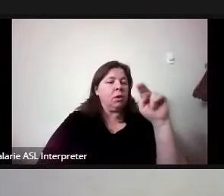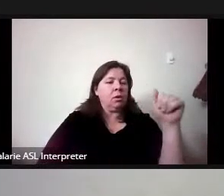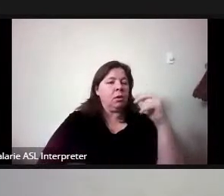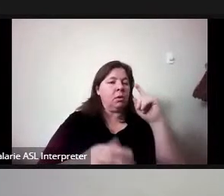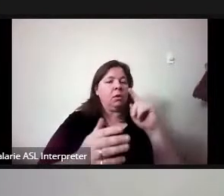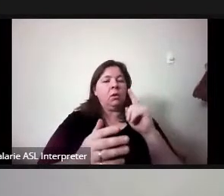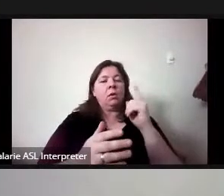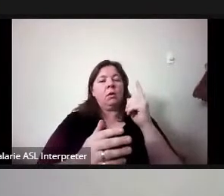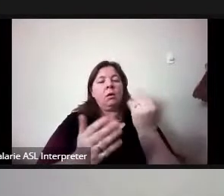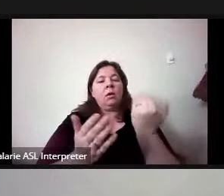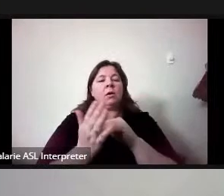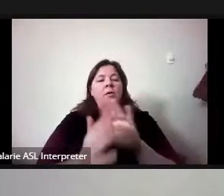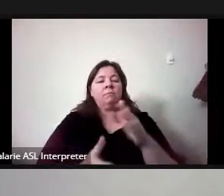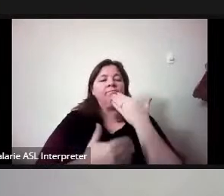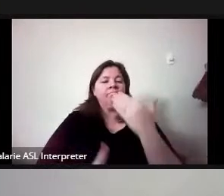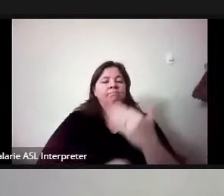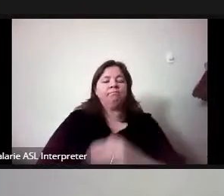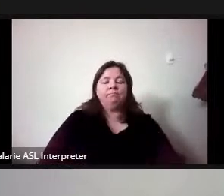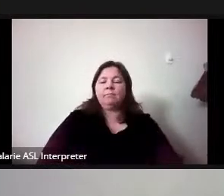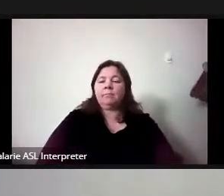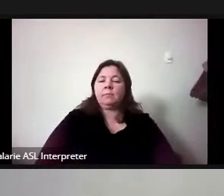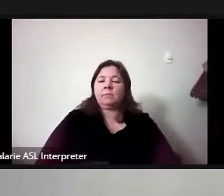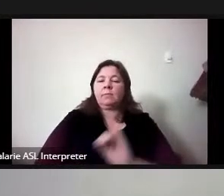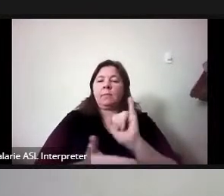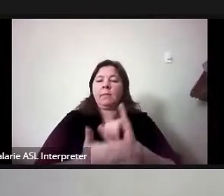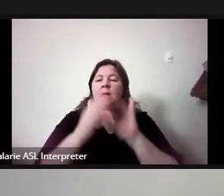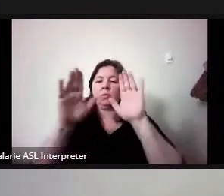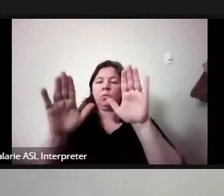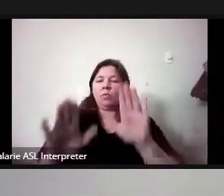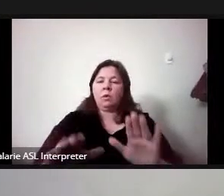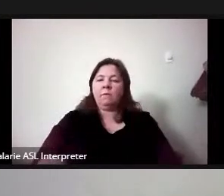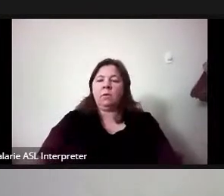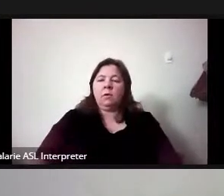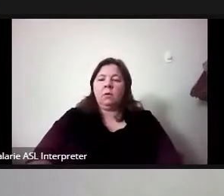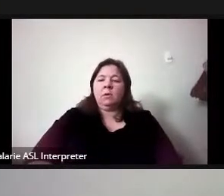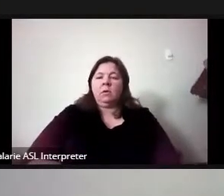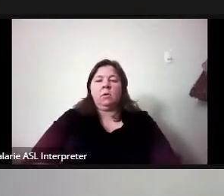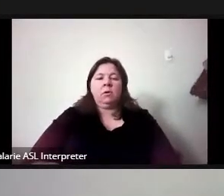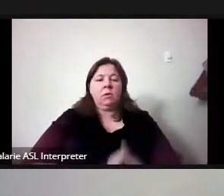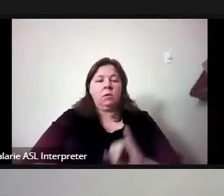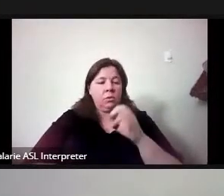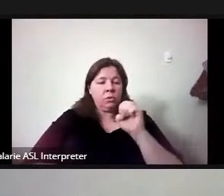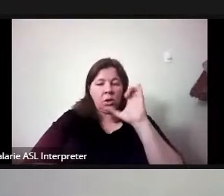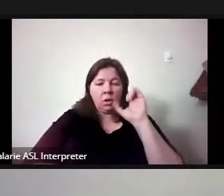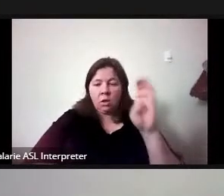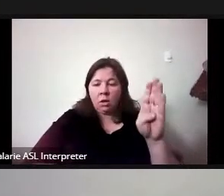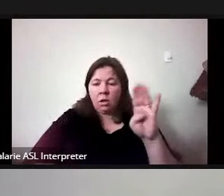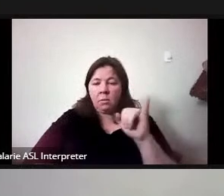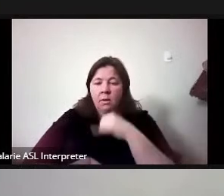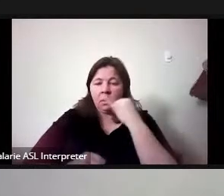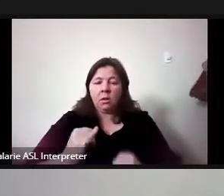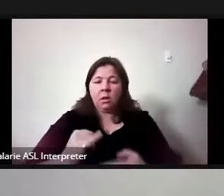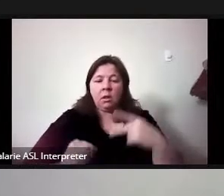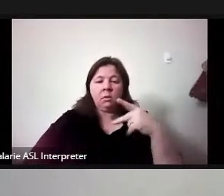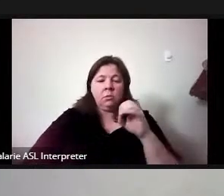our pleasure. It was really fantastic. Jacob, you want to do the last poll and then we can close